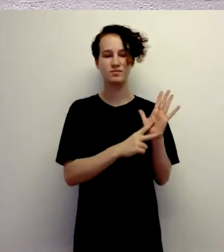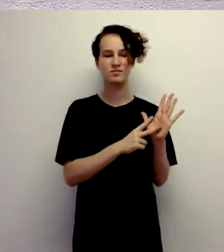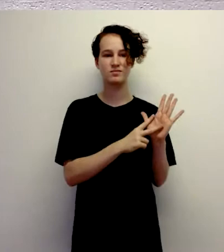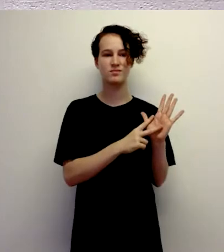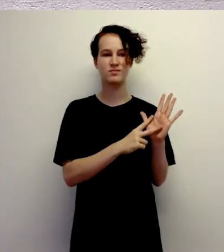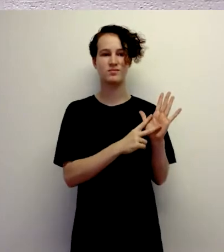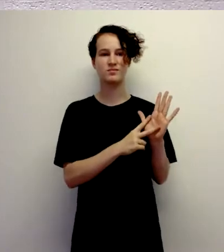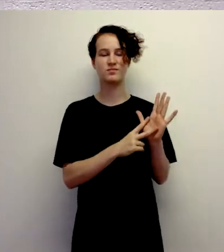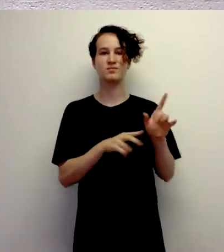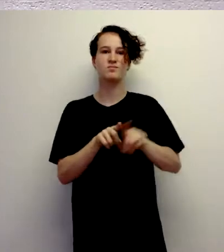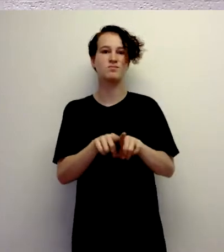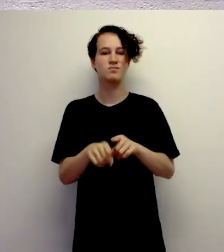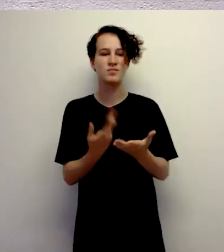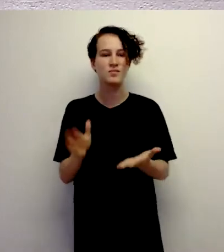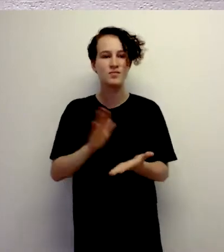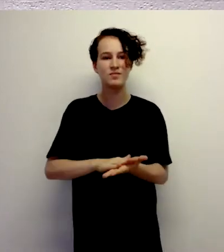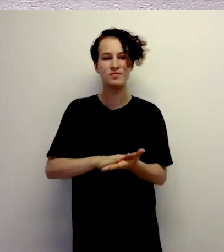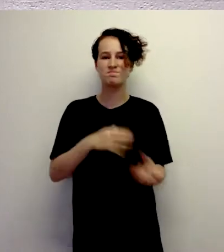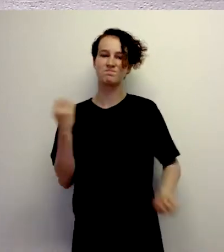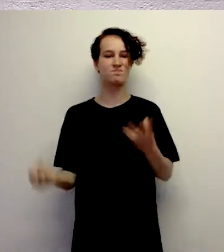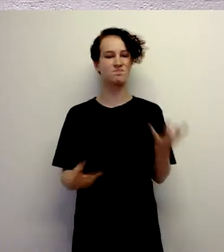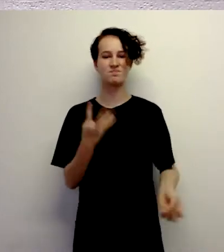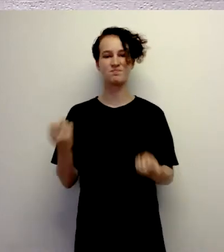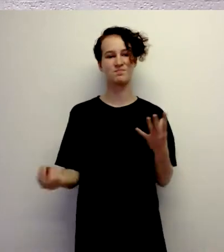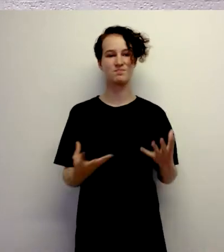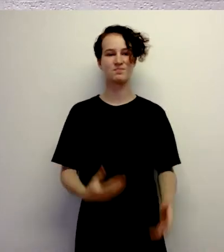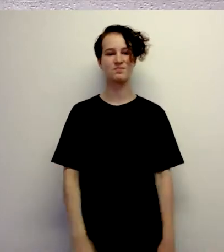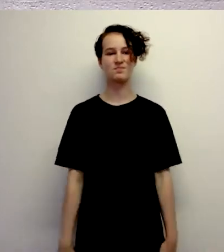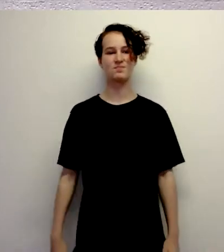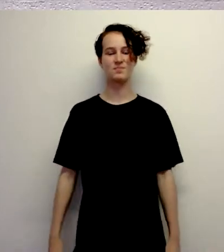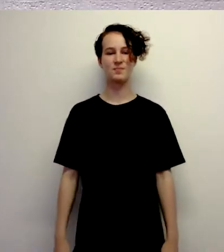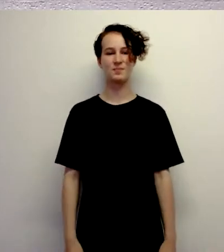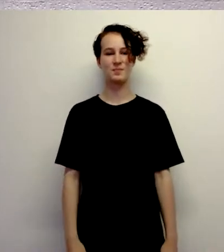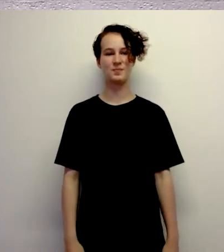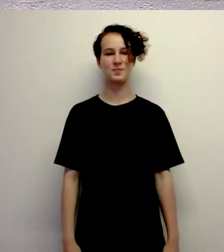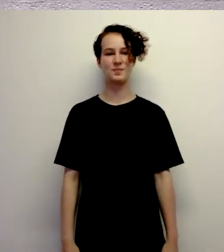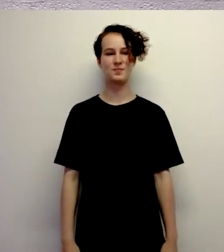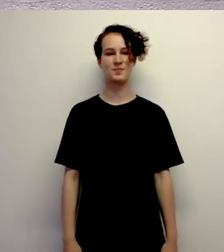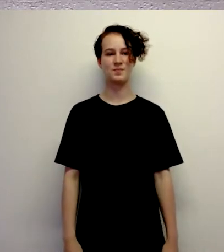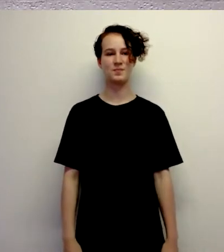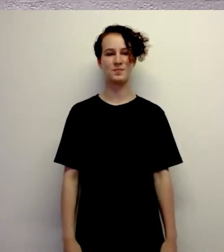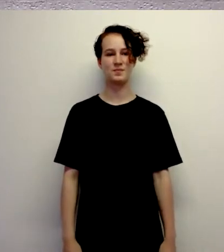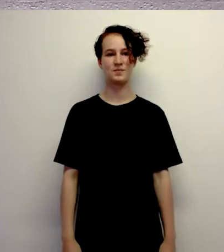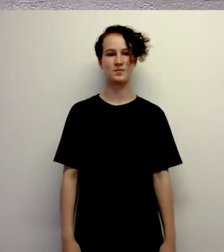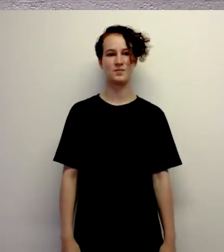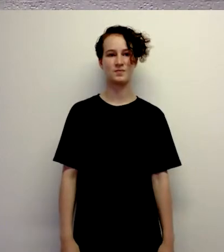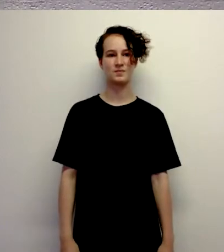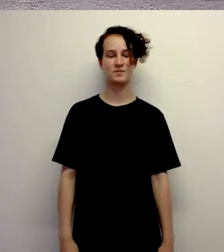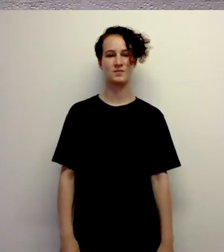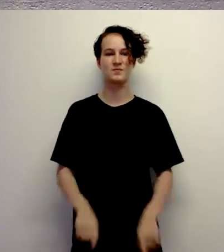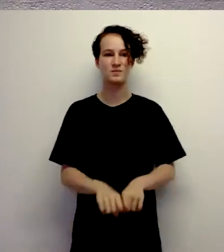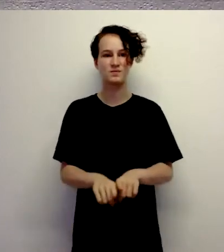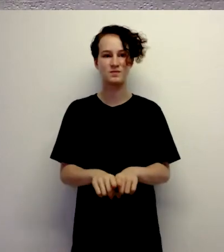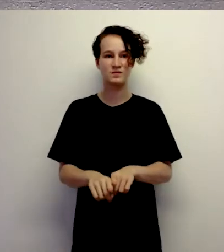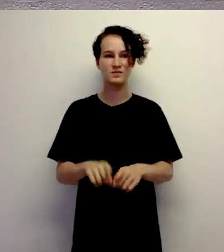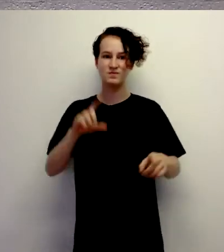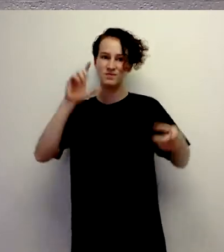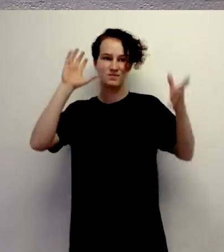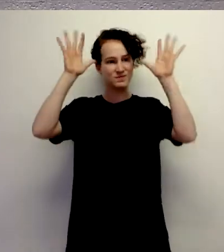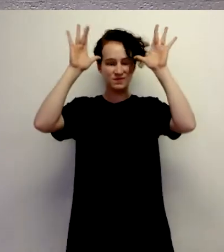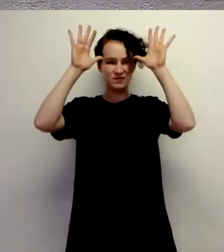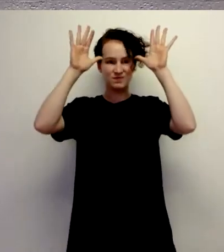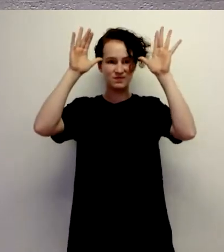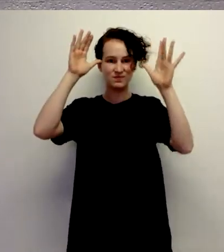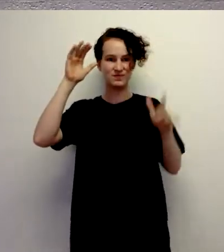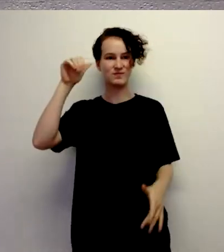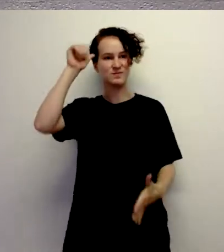with your Creative Kids voucher, you can find out what to do with your newfound juggling balls and what crazy tricks you